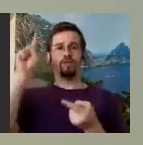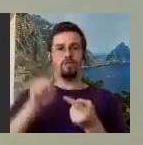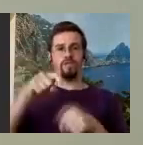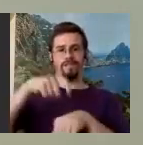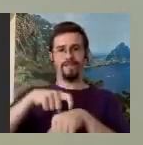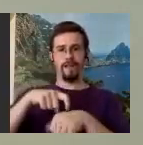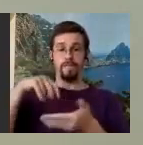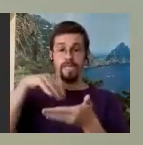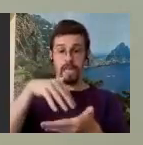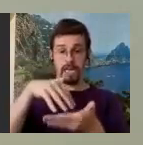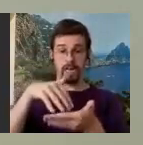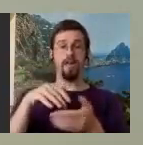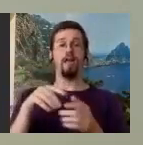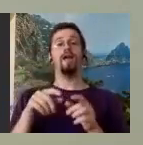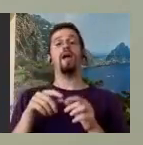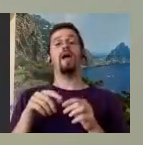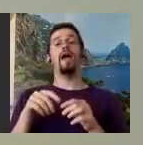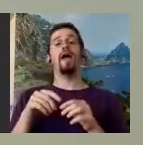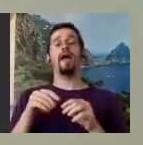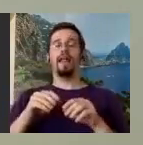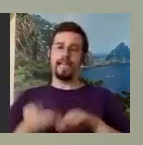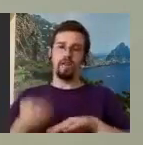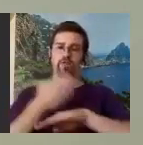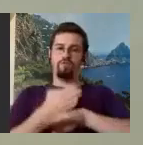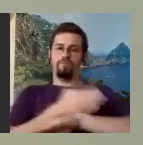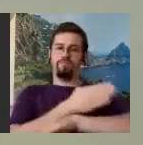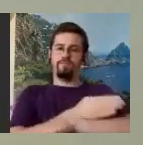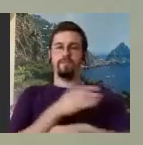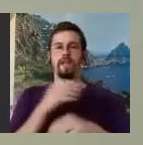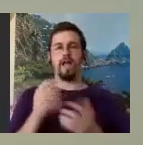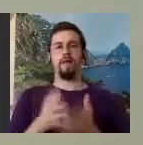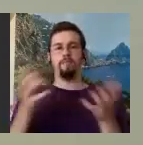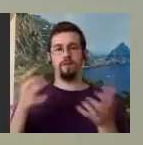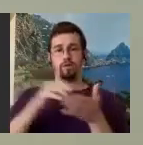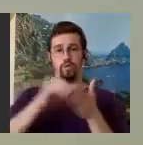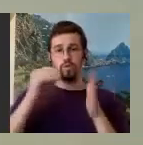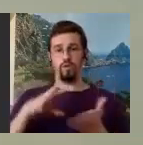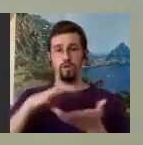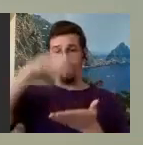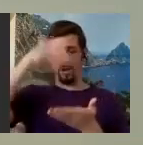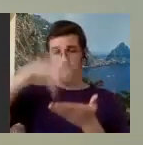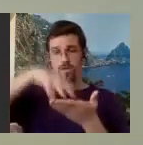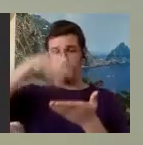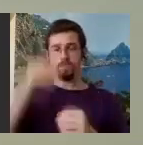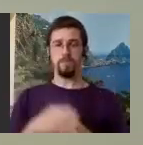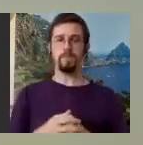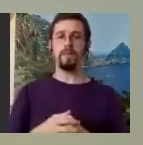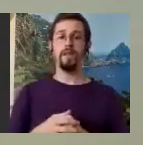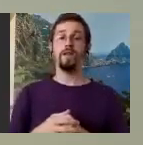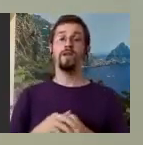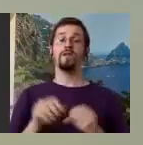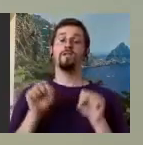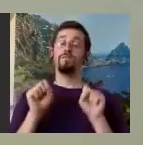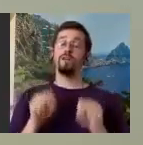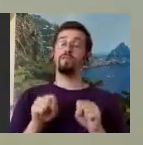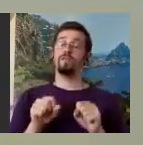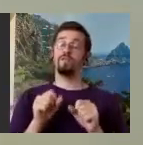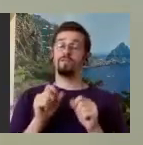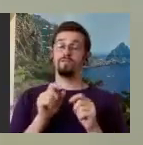Jake Chasan and I designed to incorporate traditional study methods into a program that would